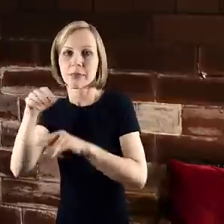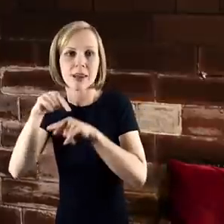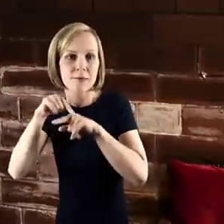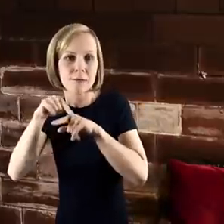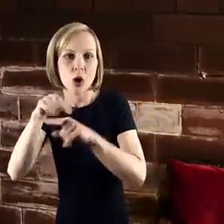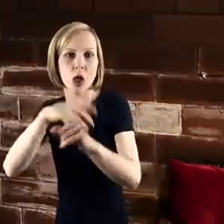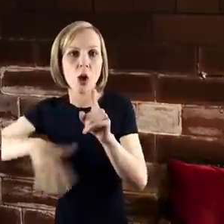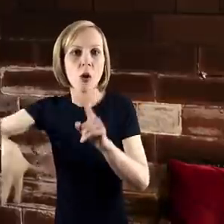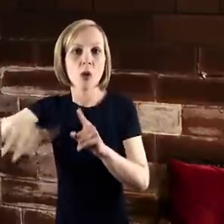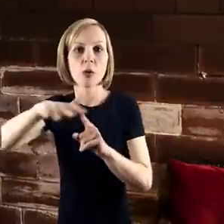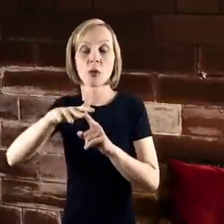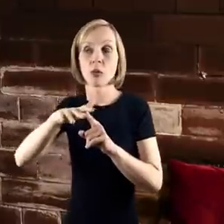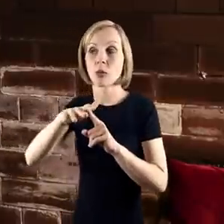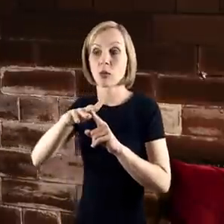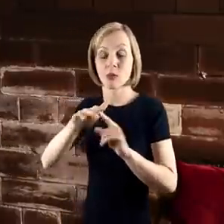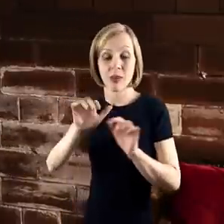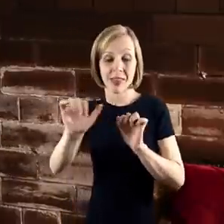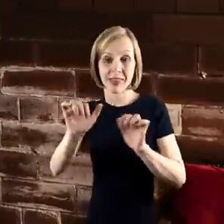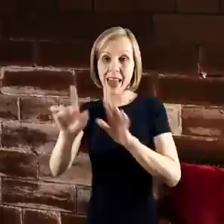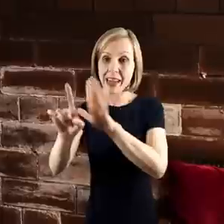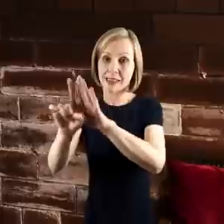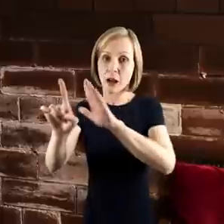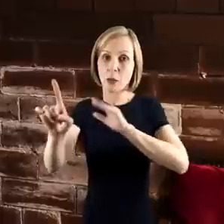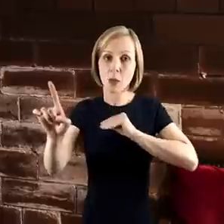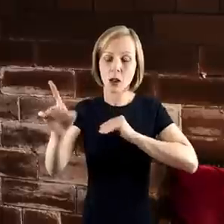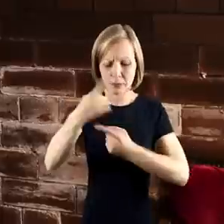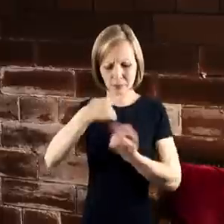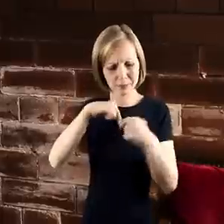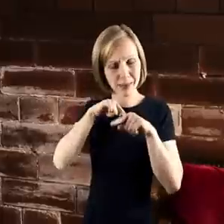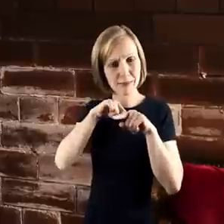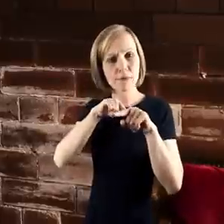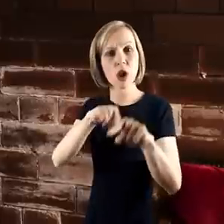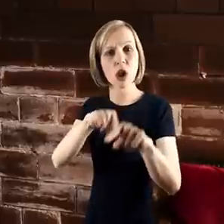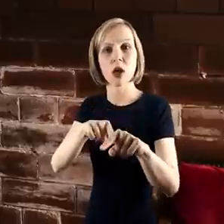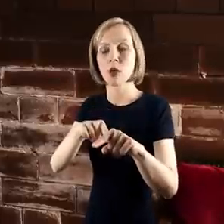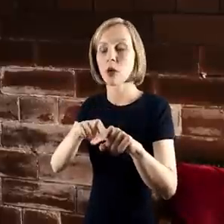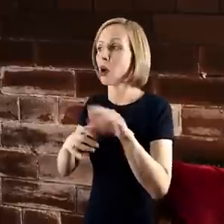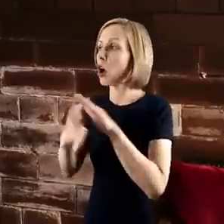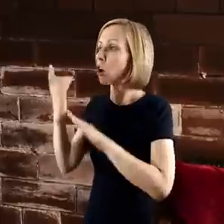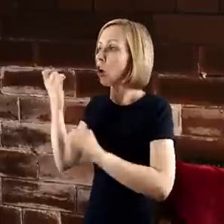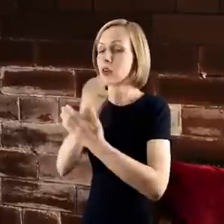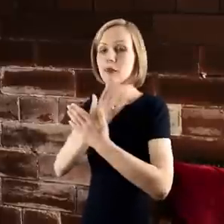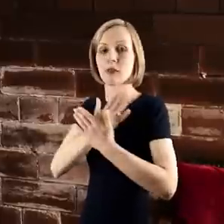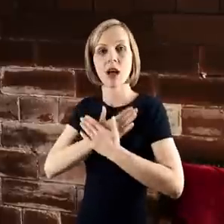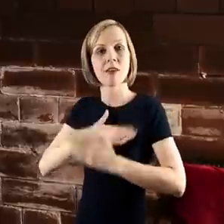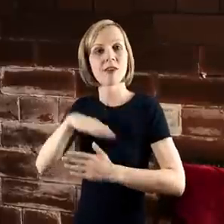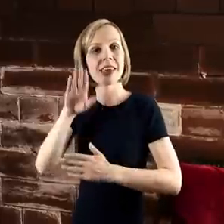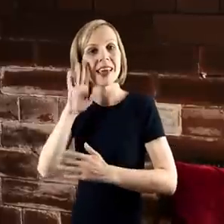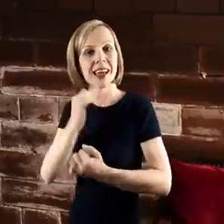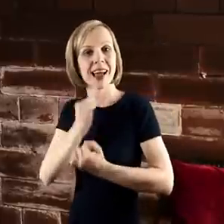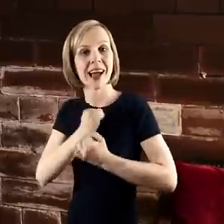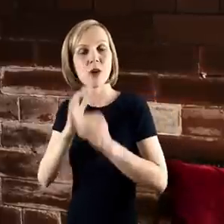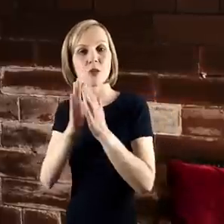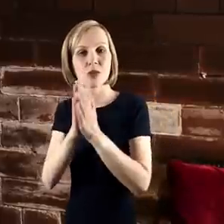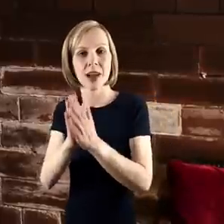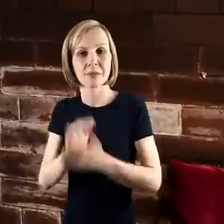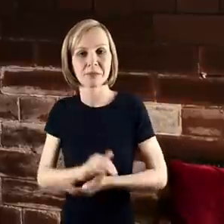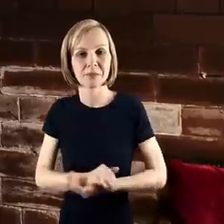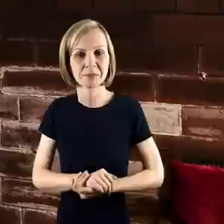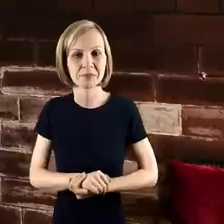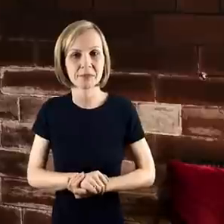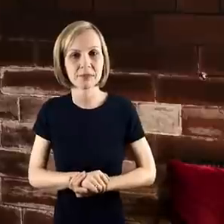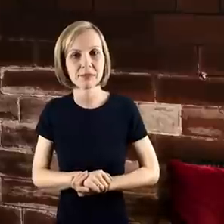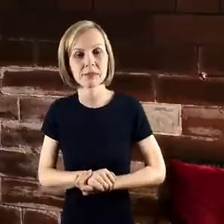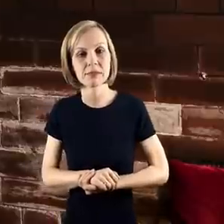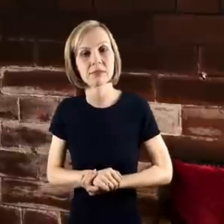their example. God of love, hear our prayer. Teach us all to honour